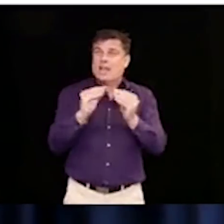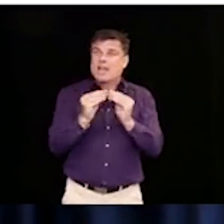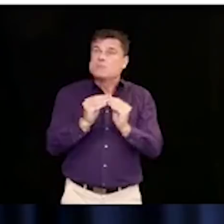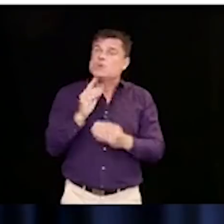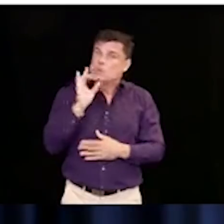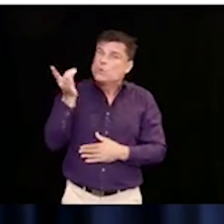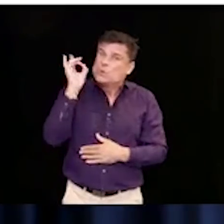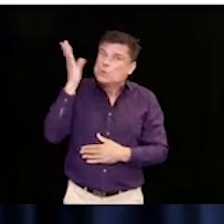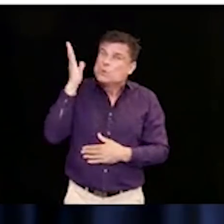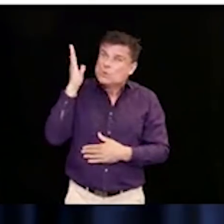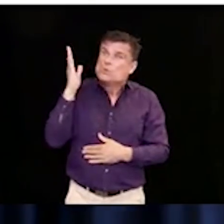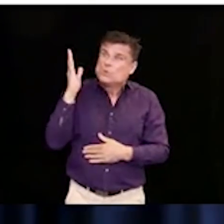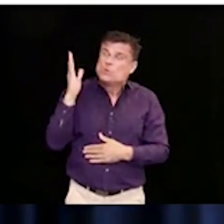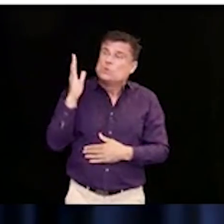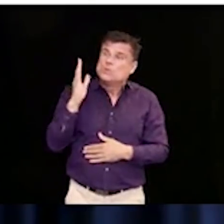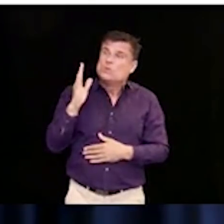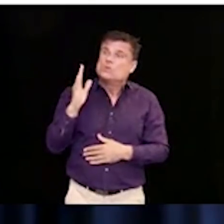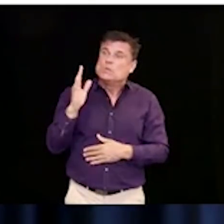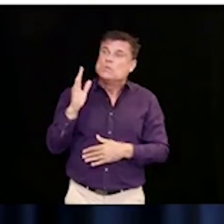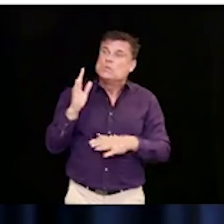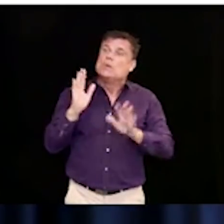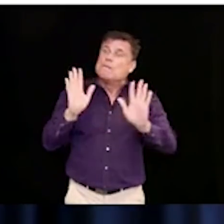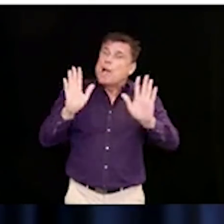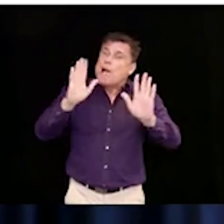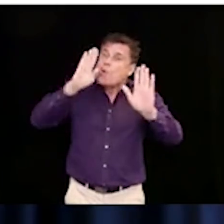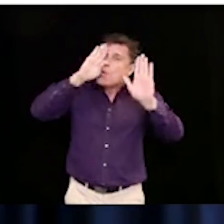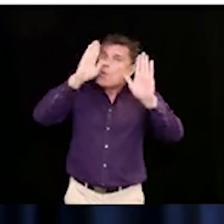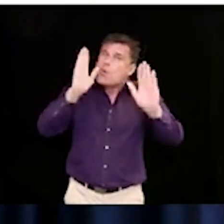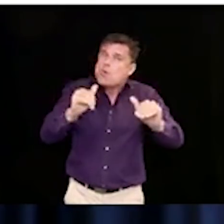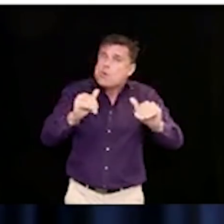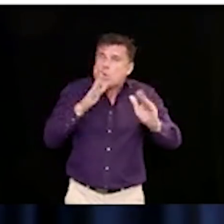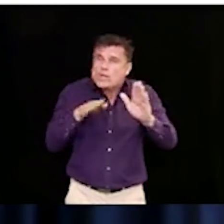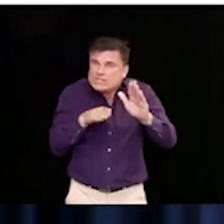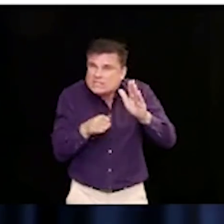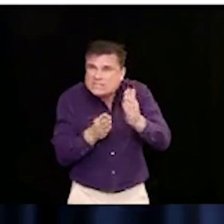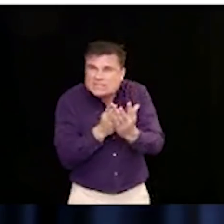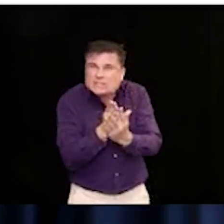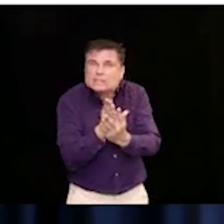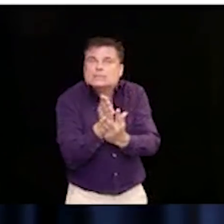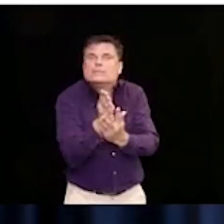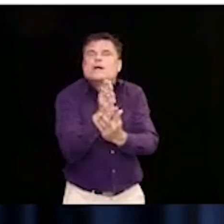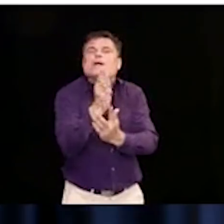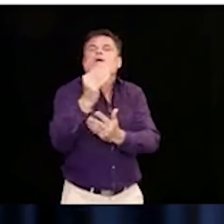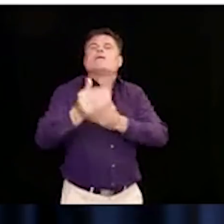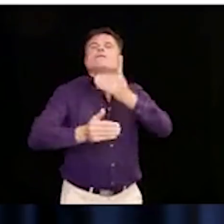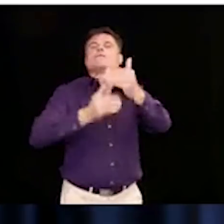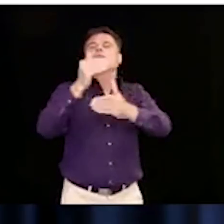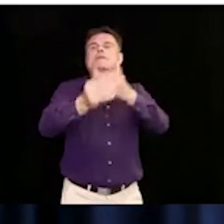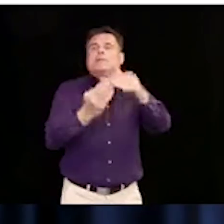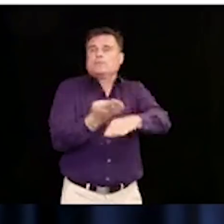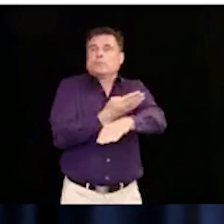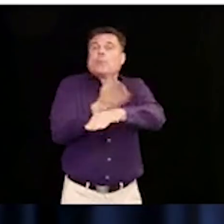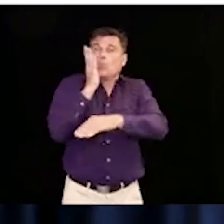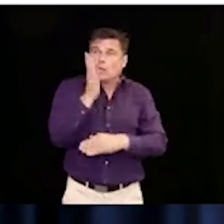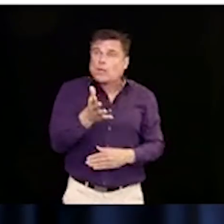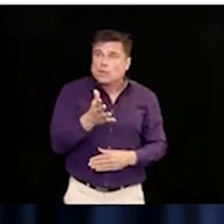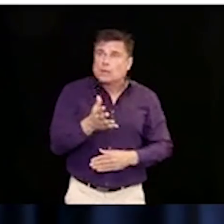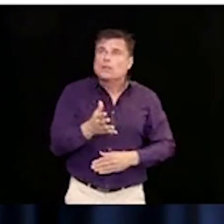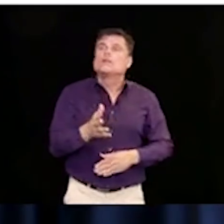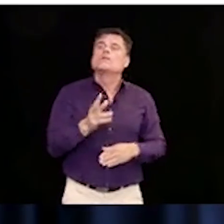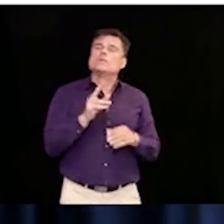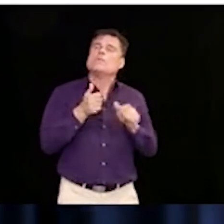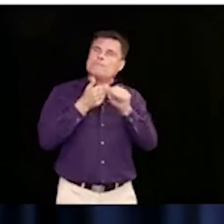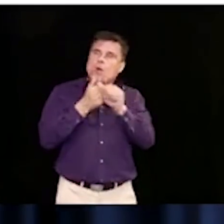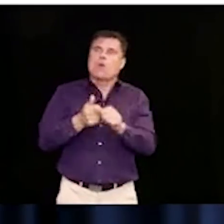staggering, but they're not without hope. Things are getting better each and every day when we follow the provincial